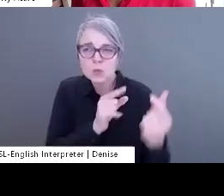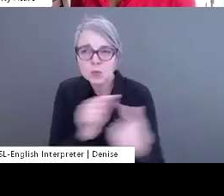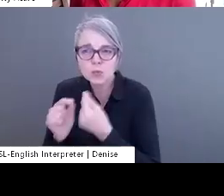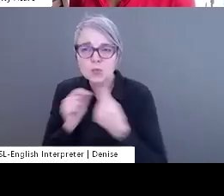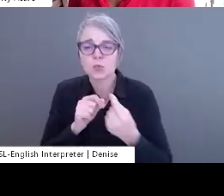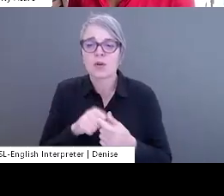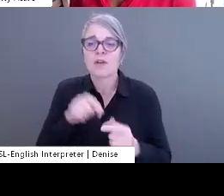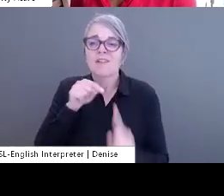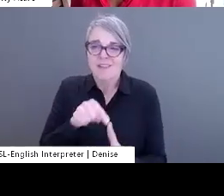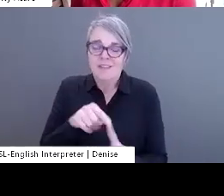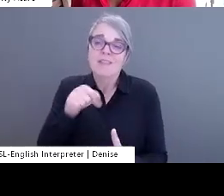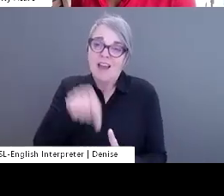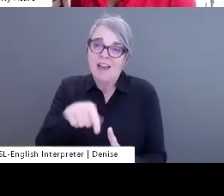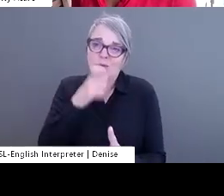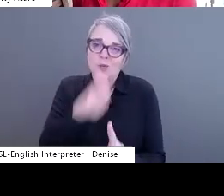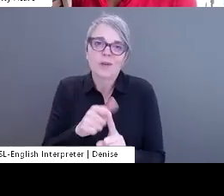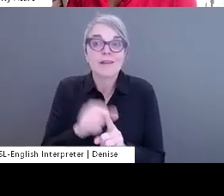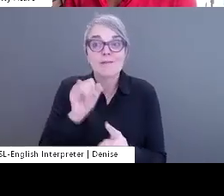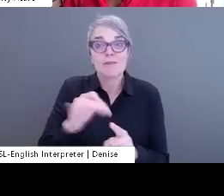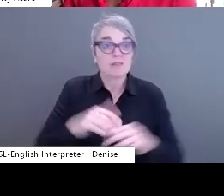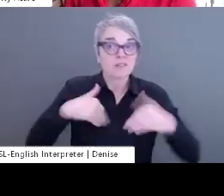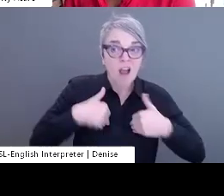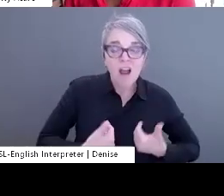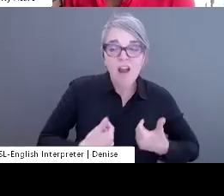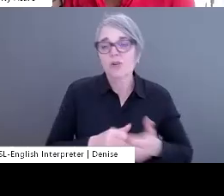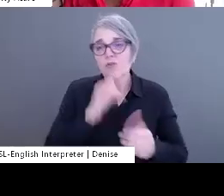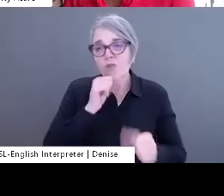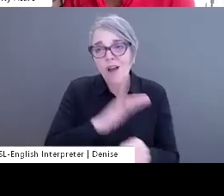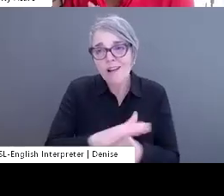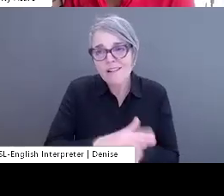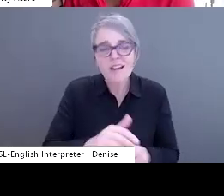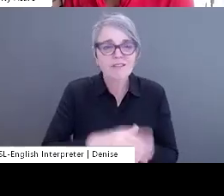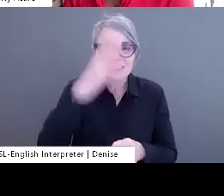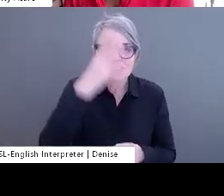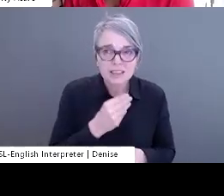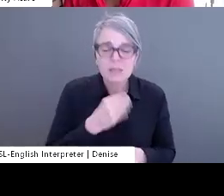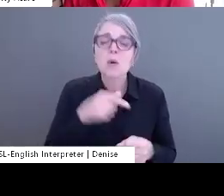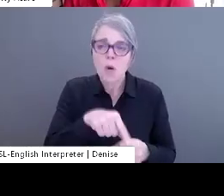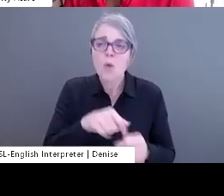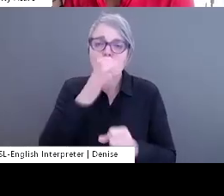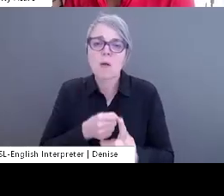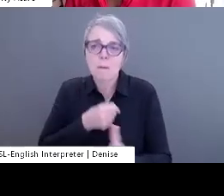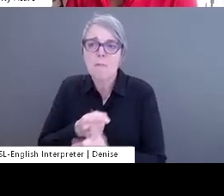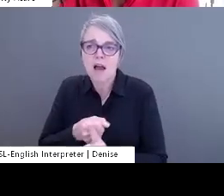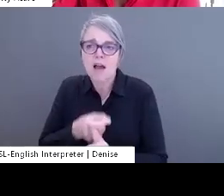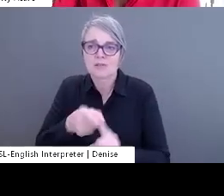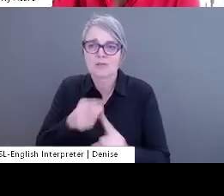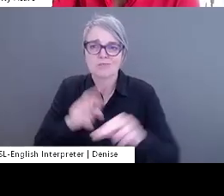like fatigue, headaches, and a lack of sleep. And so it was definitely comforting to see that decrease throughout the